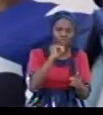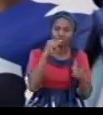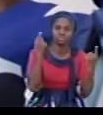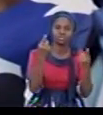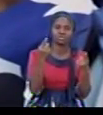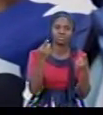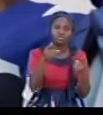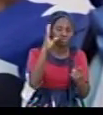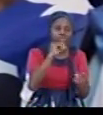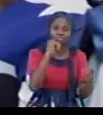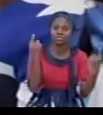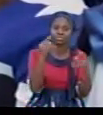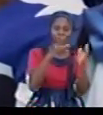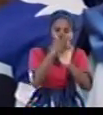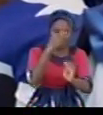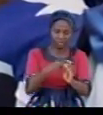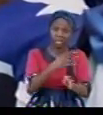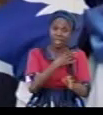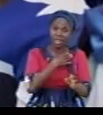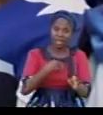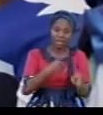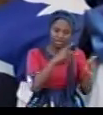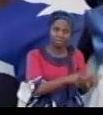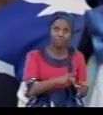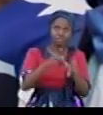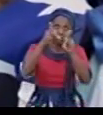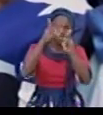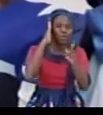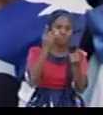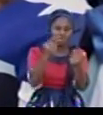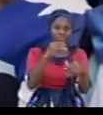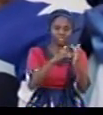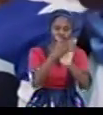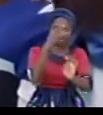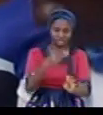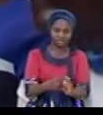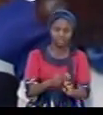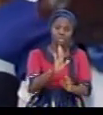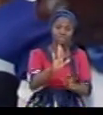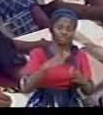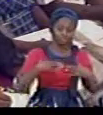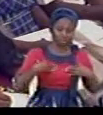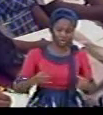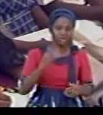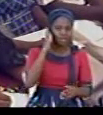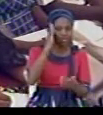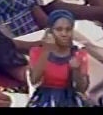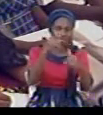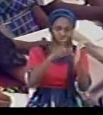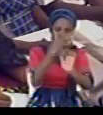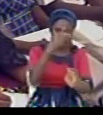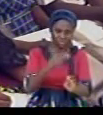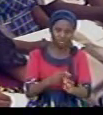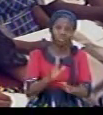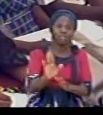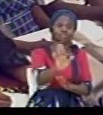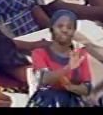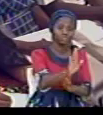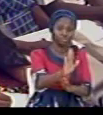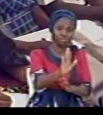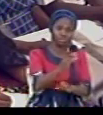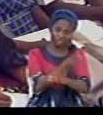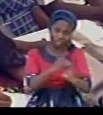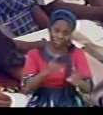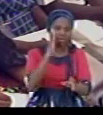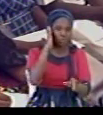And promotion will come. Your healing will come. Your deliverance will